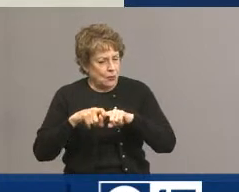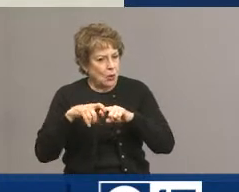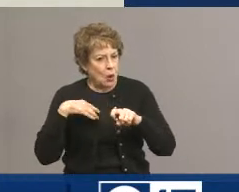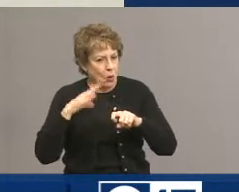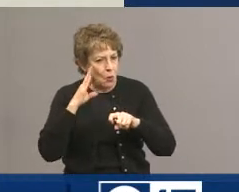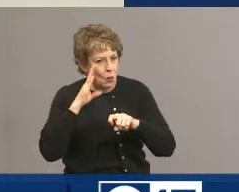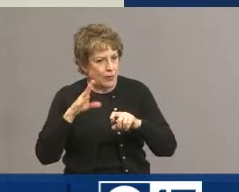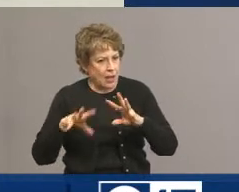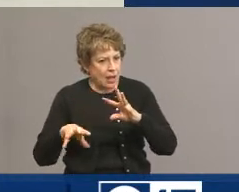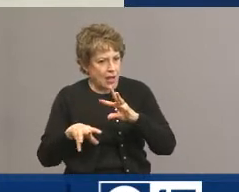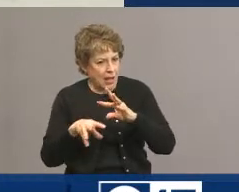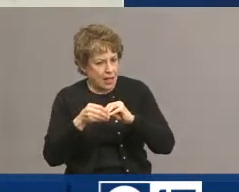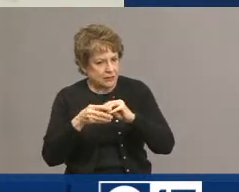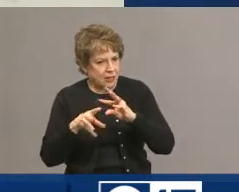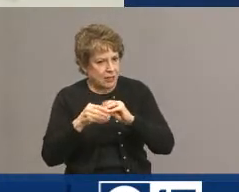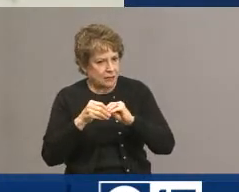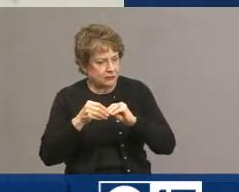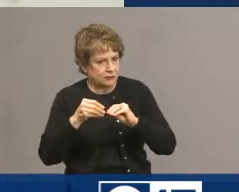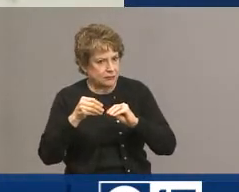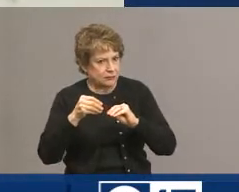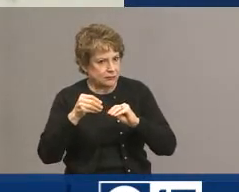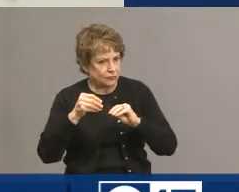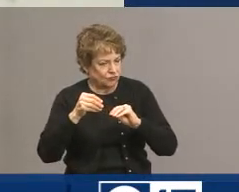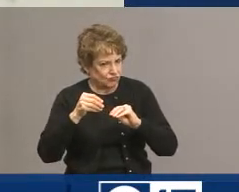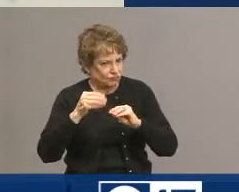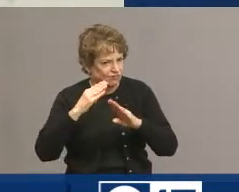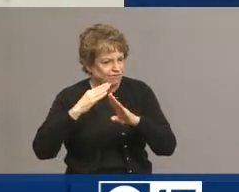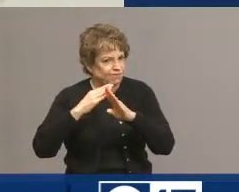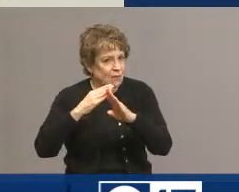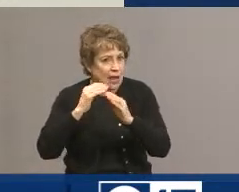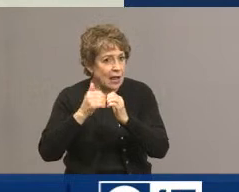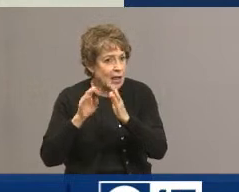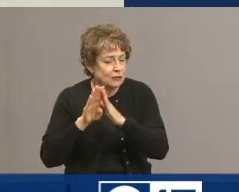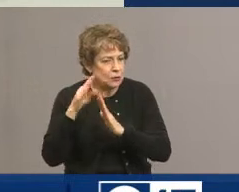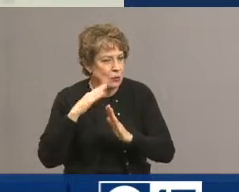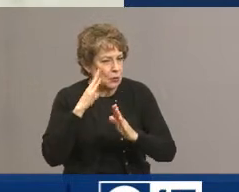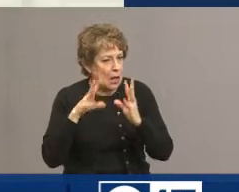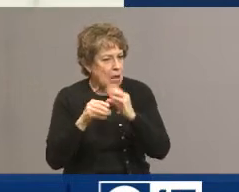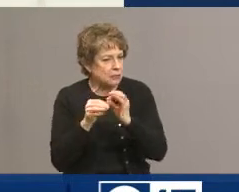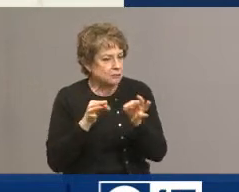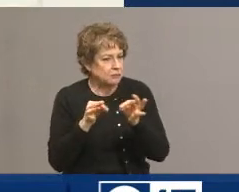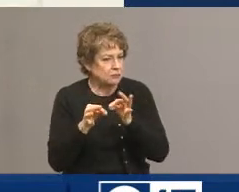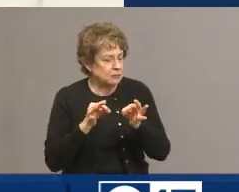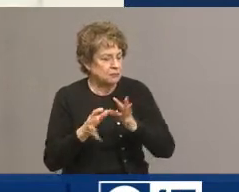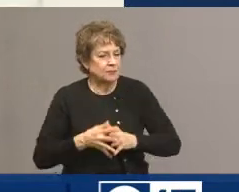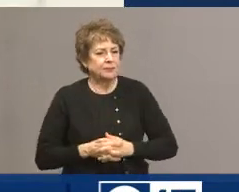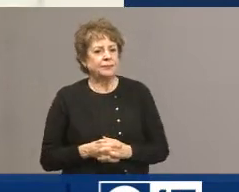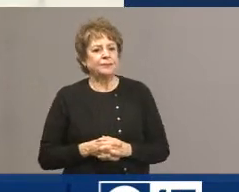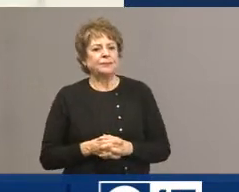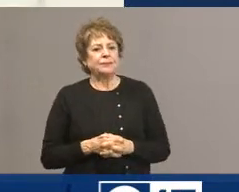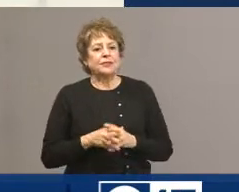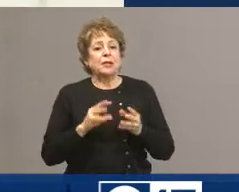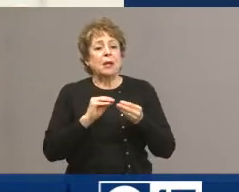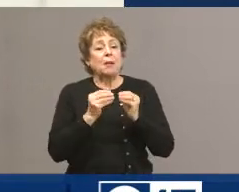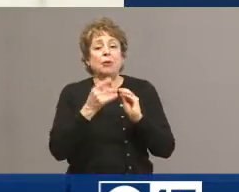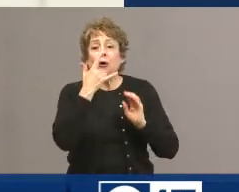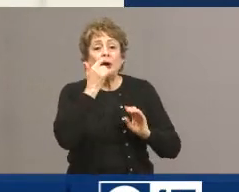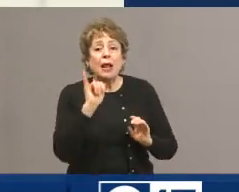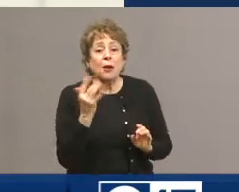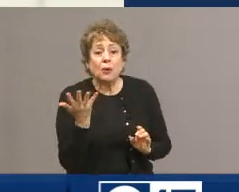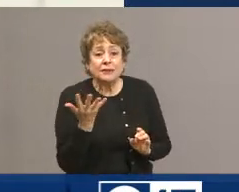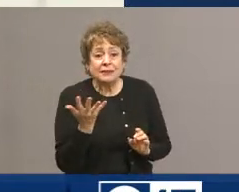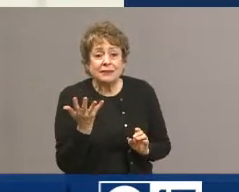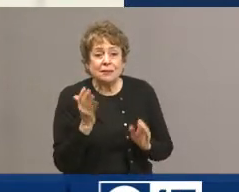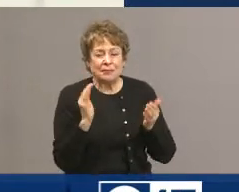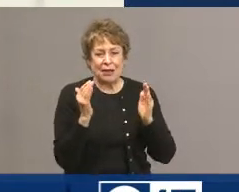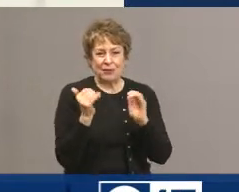on Thursday, so don't expect a huge change in these numbers. Our COVID-like illness is up in emergency rooms.